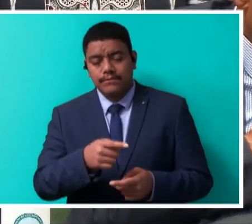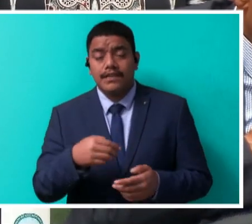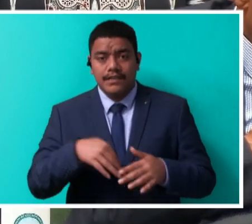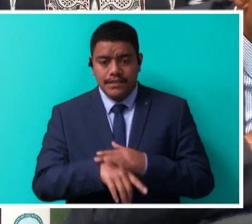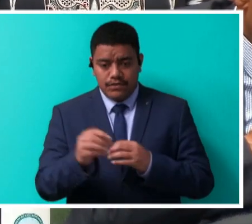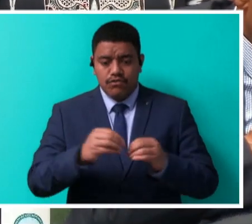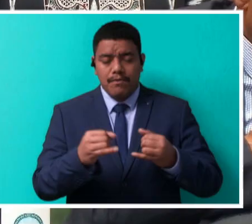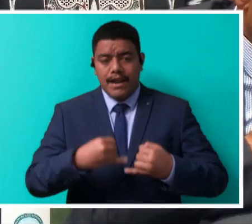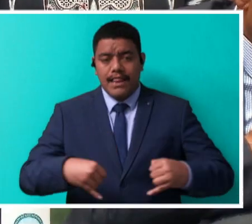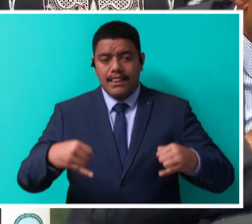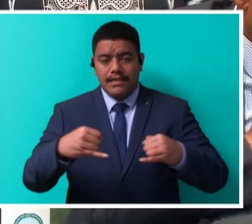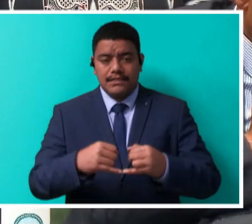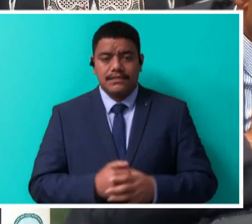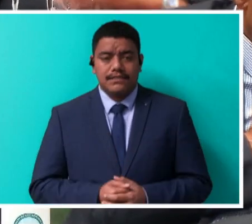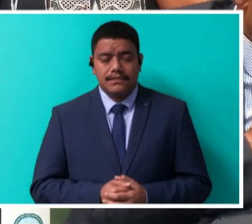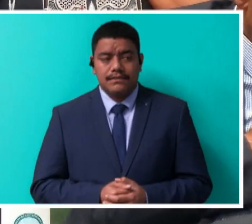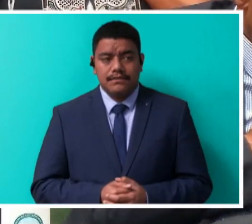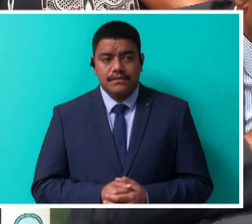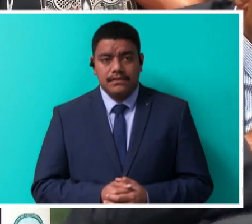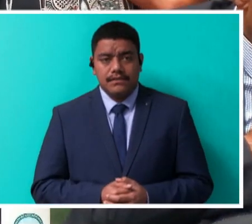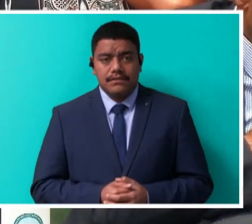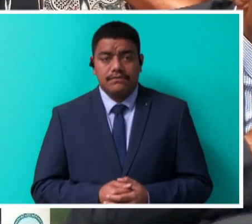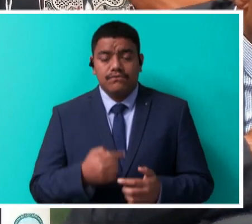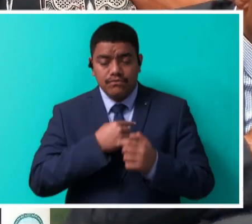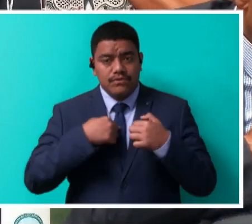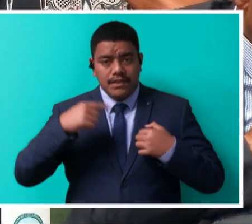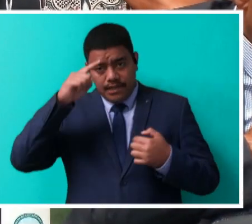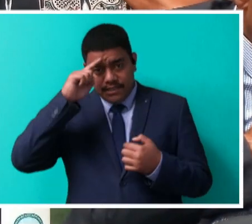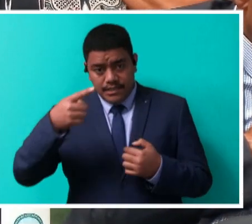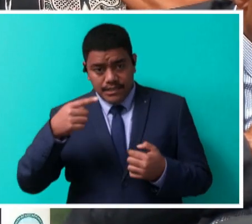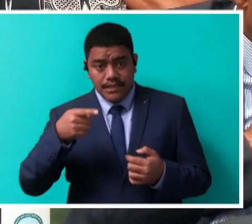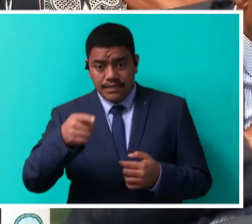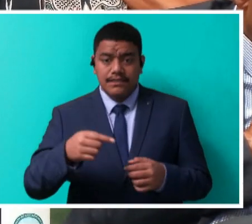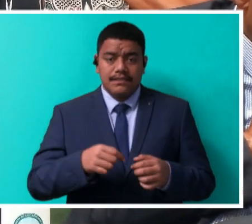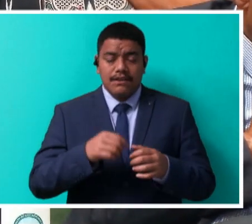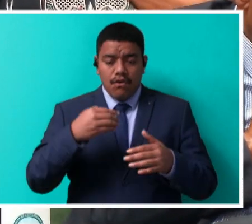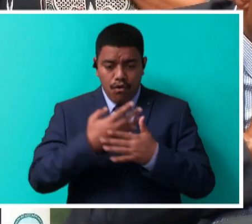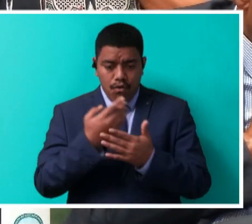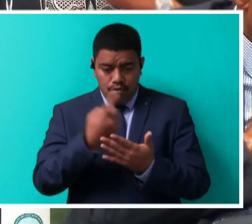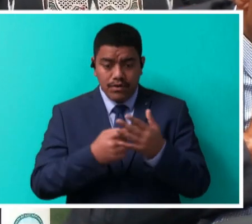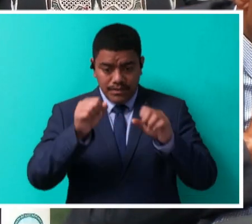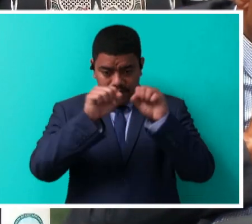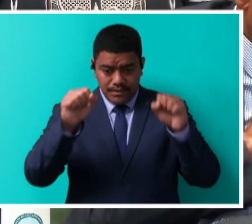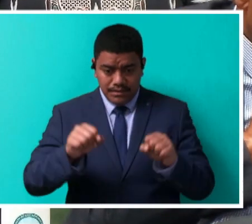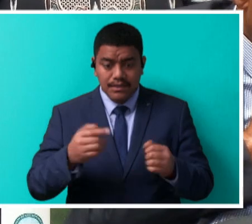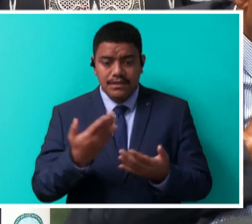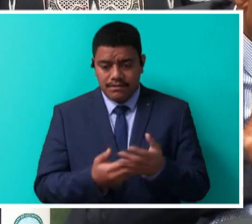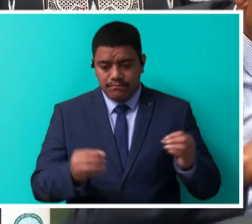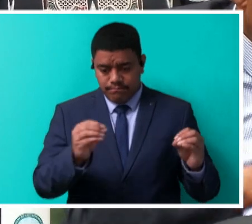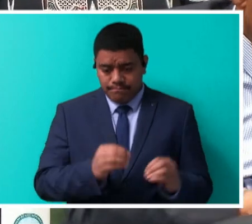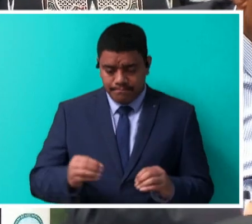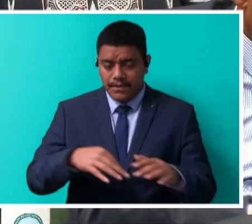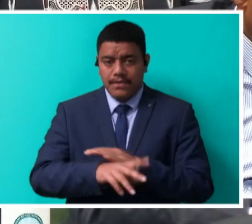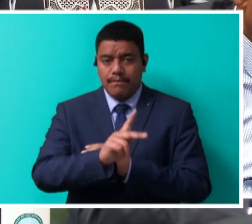Solomon Islands. It is understood that the GIM is the only system of its kind currently operational in the